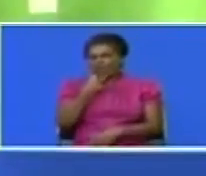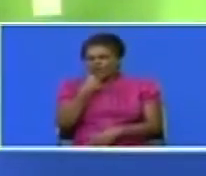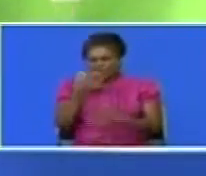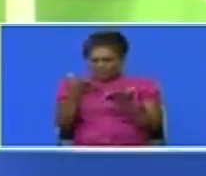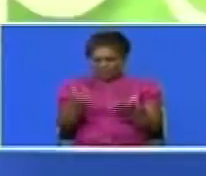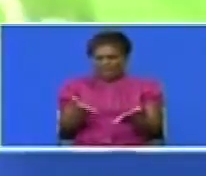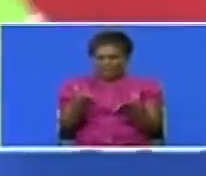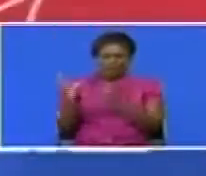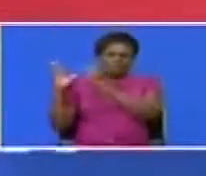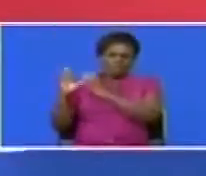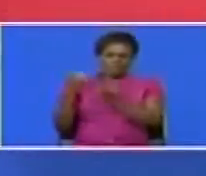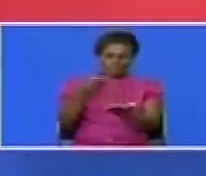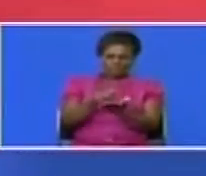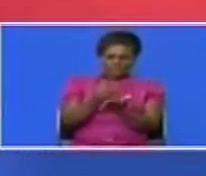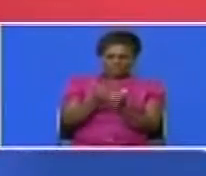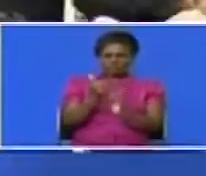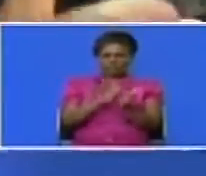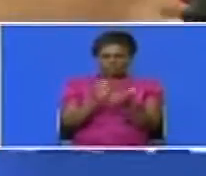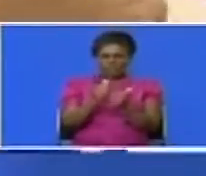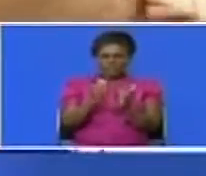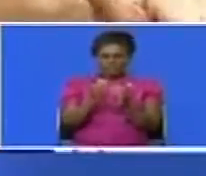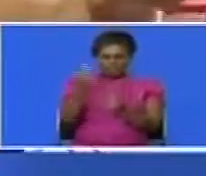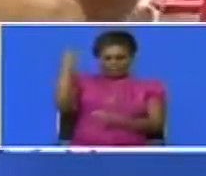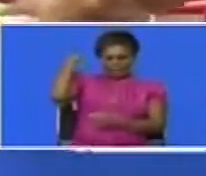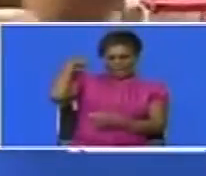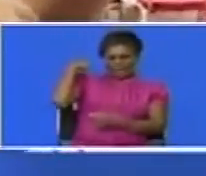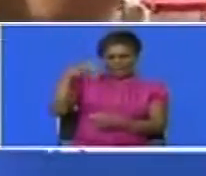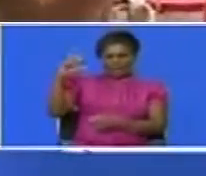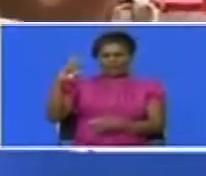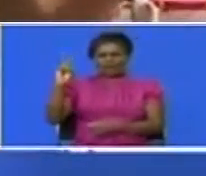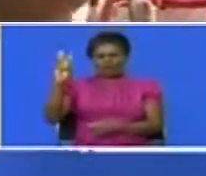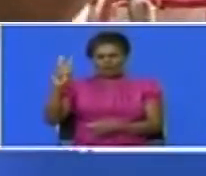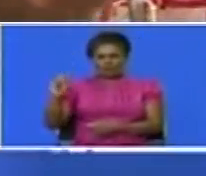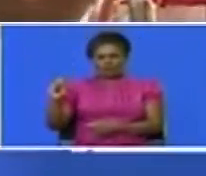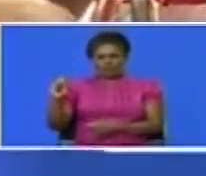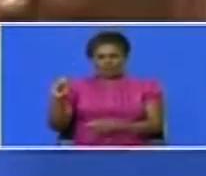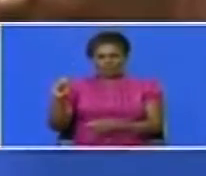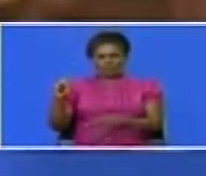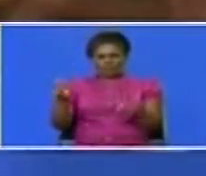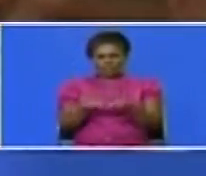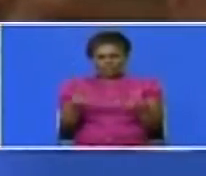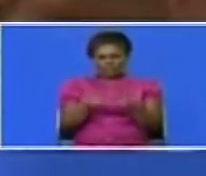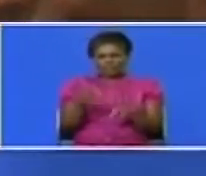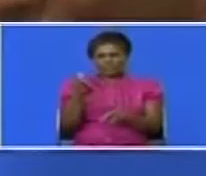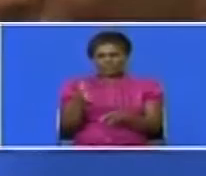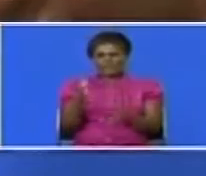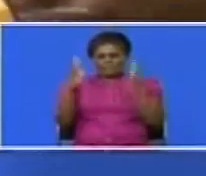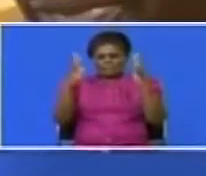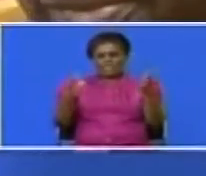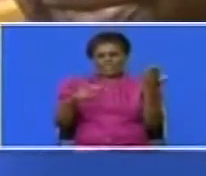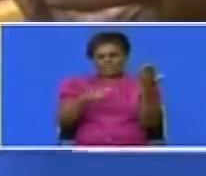now bear the SportsPesa logo at the front and the Crown Lager logo on the sleeves. Crown Lager is one of the major